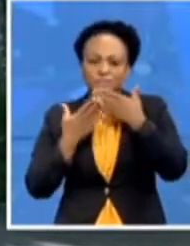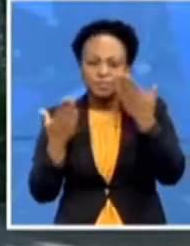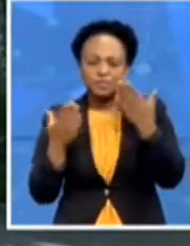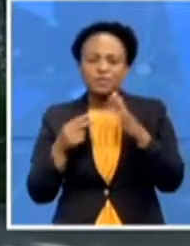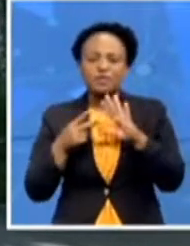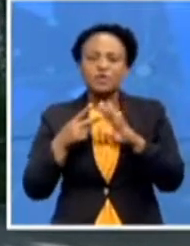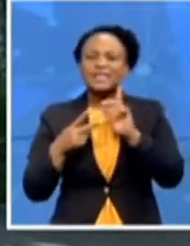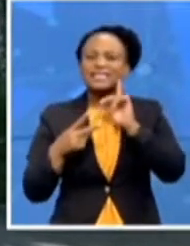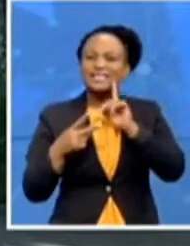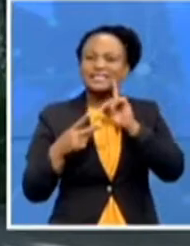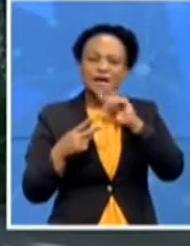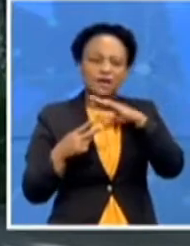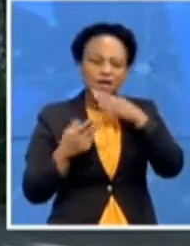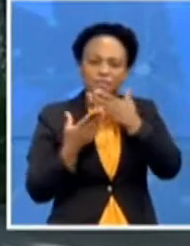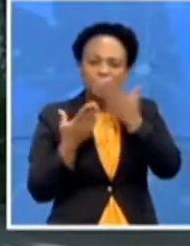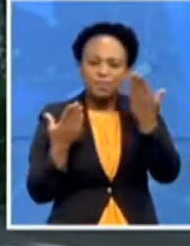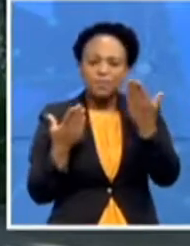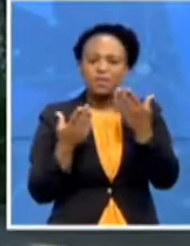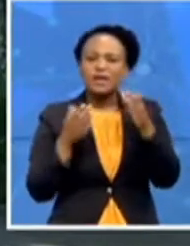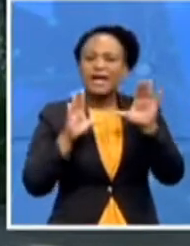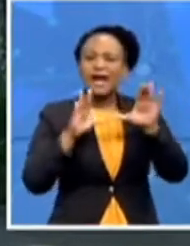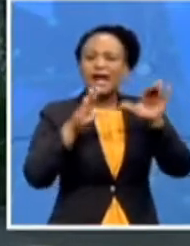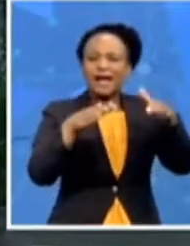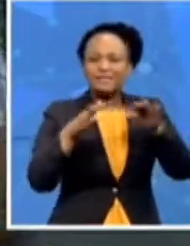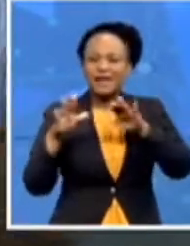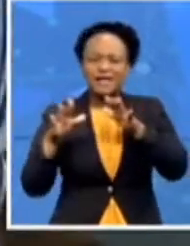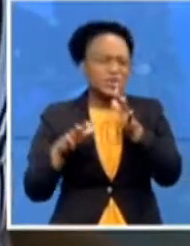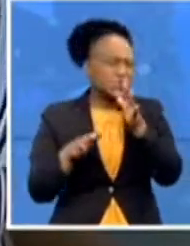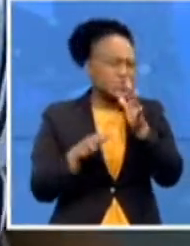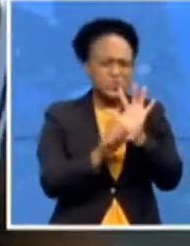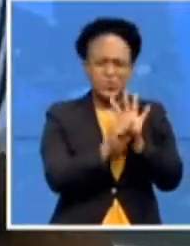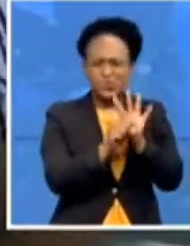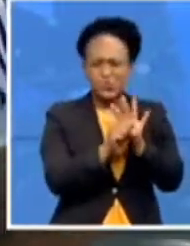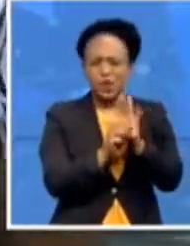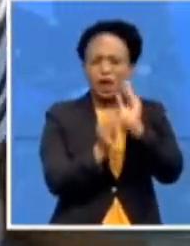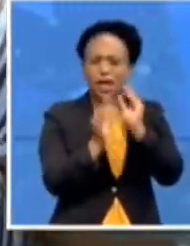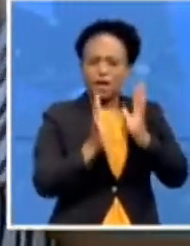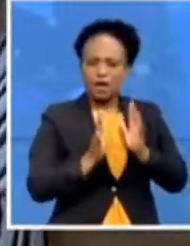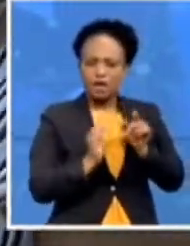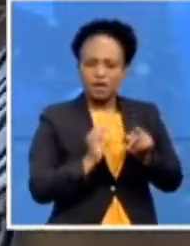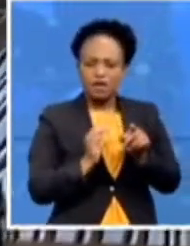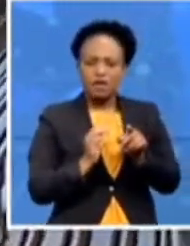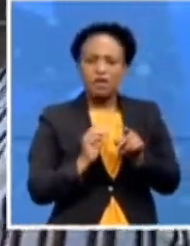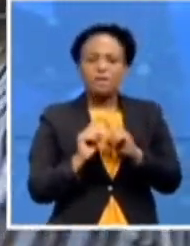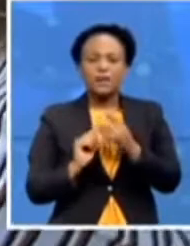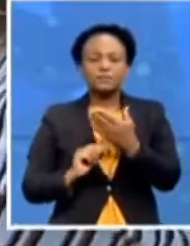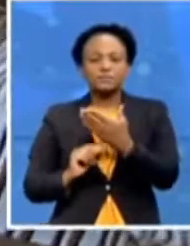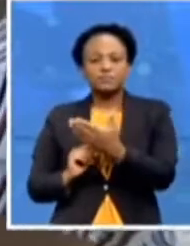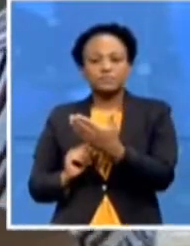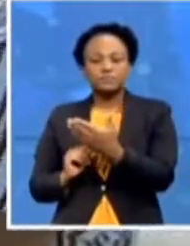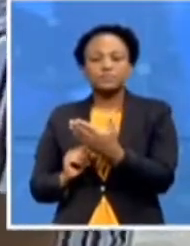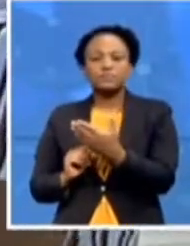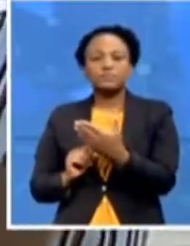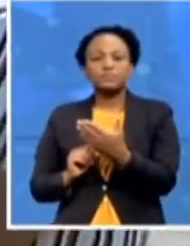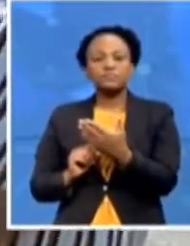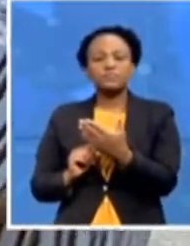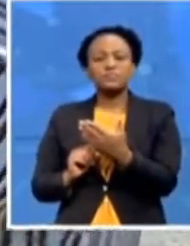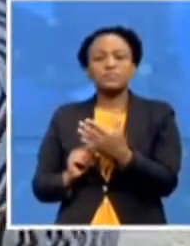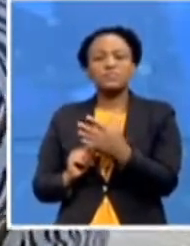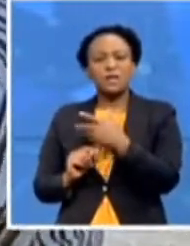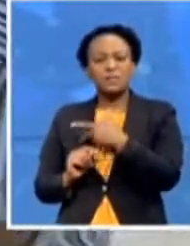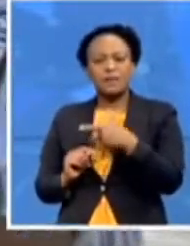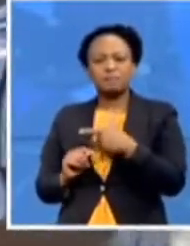issue, especially on this first day of school. But I'm joined by the principal now, Mr. De Bruin. Maybe just tell us, sir, how is the first day of this new year going